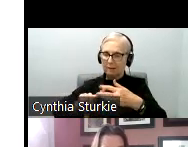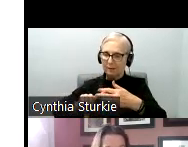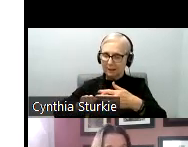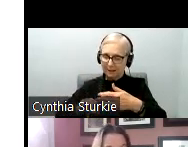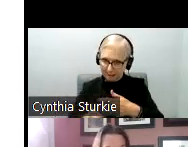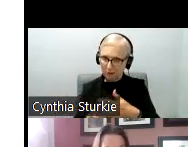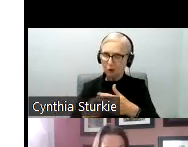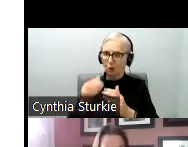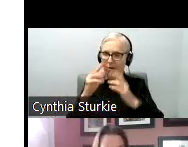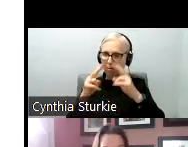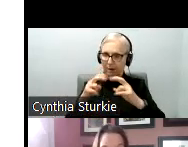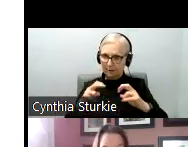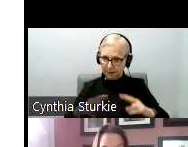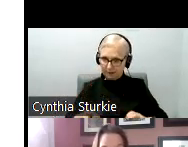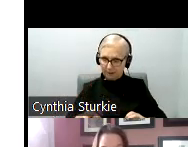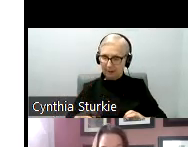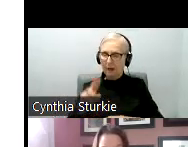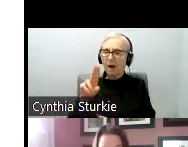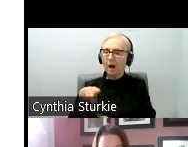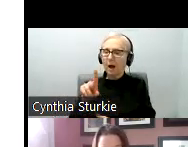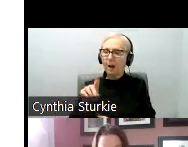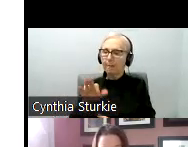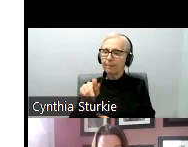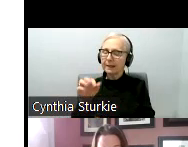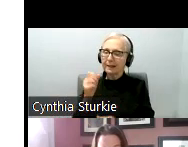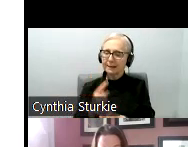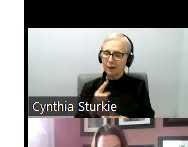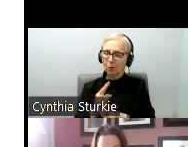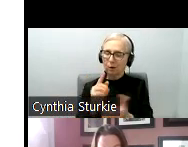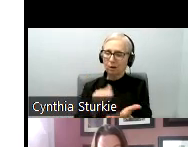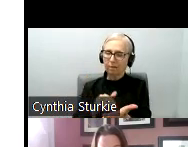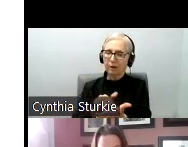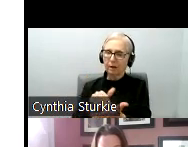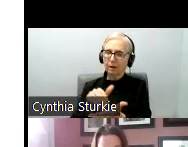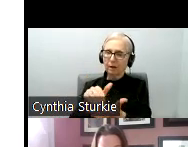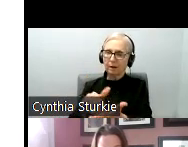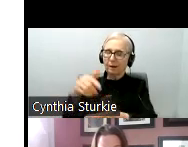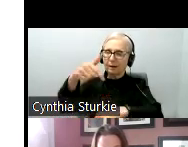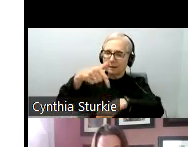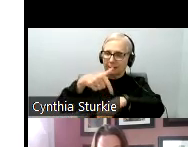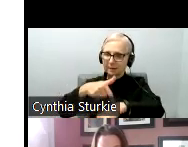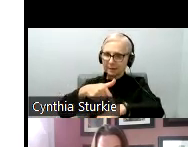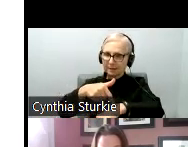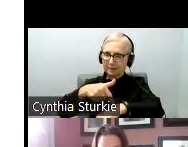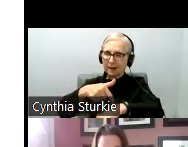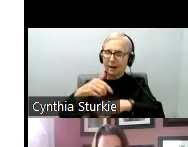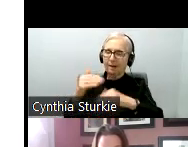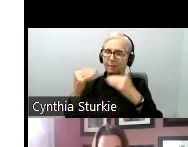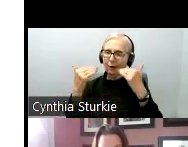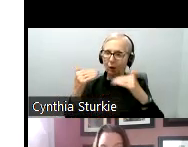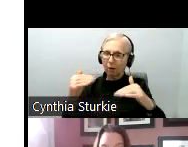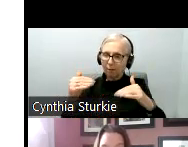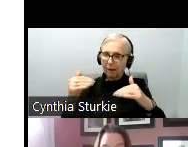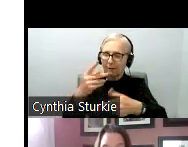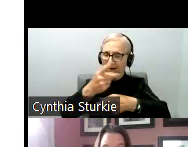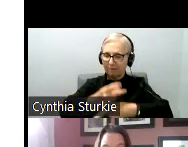assessment. And then updates happen at a regular frequency at a time of individual's level of care or functioning changes,